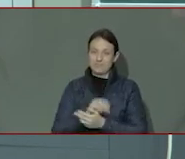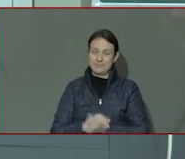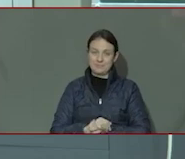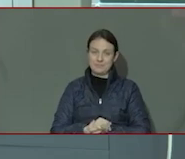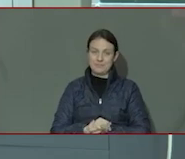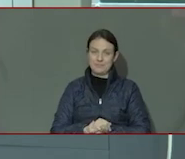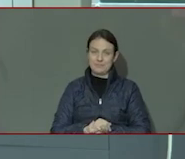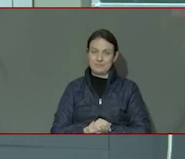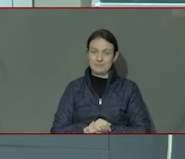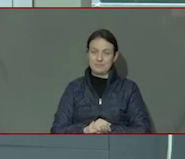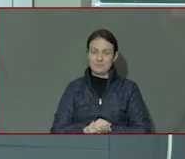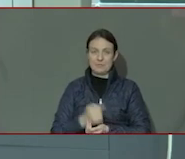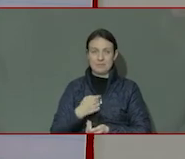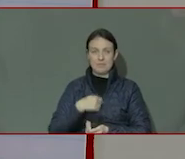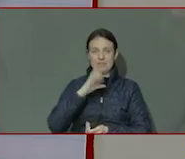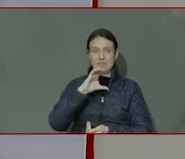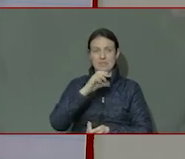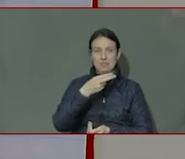I have